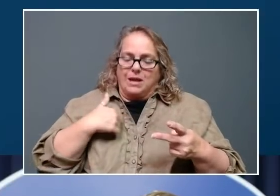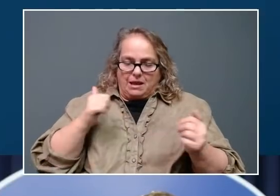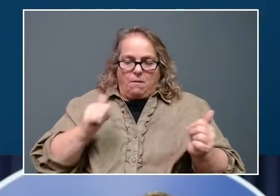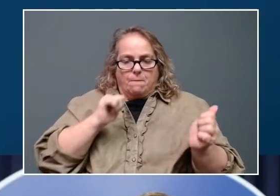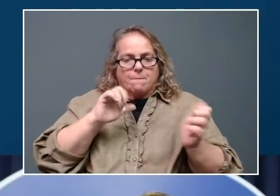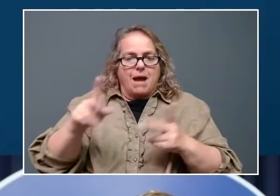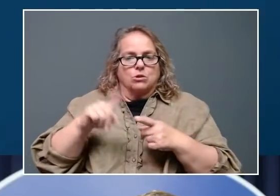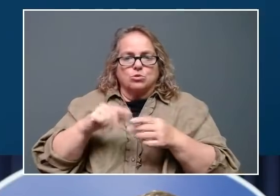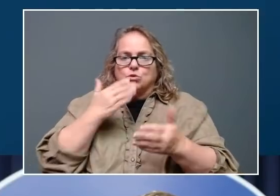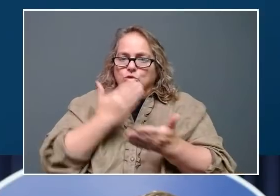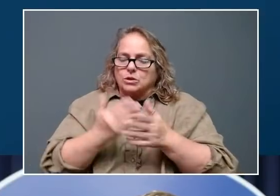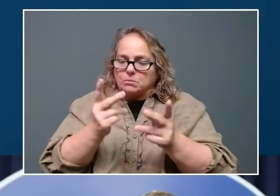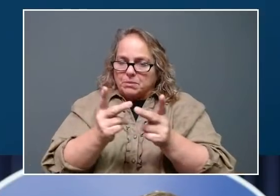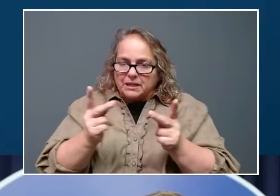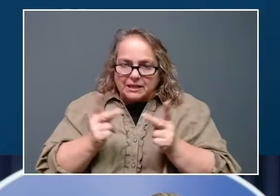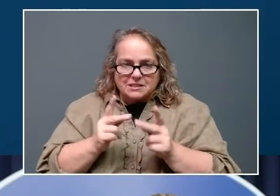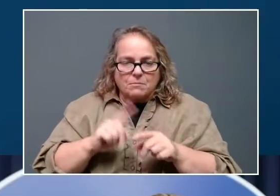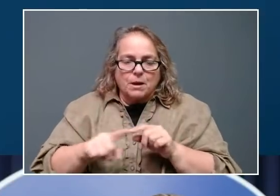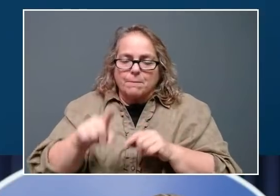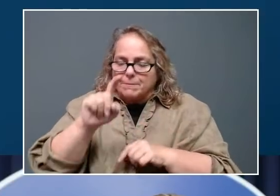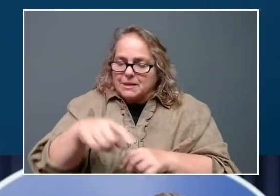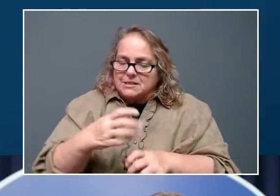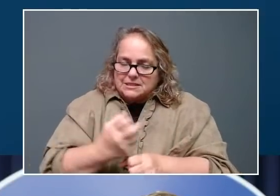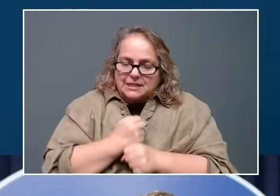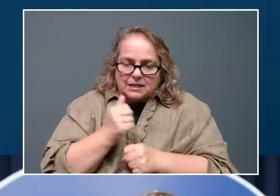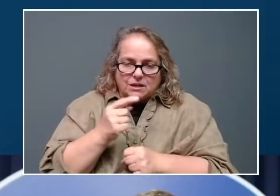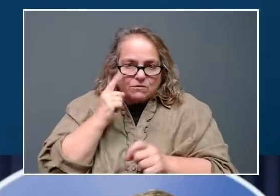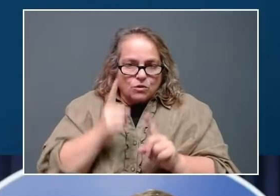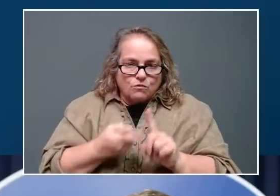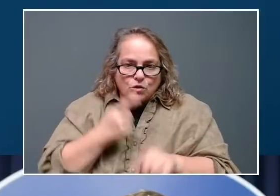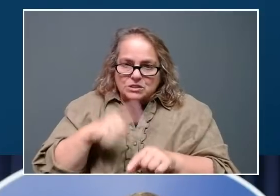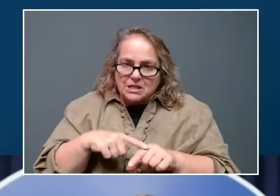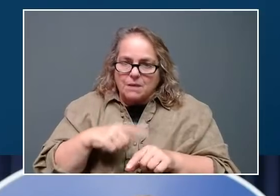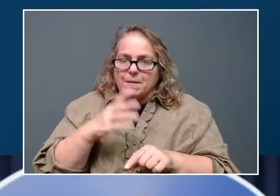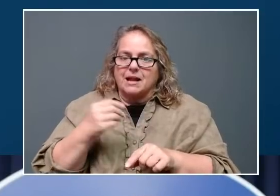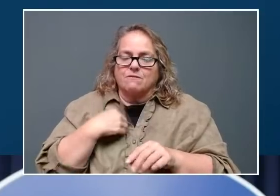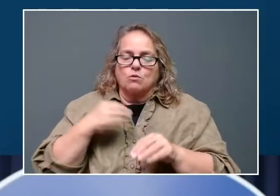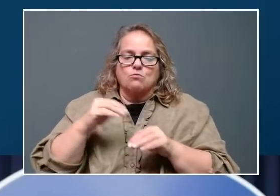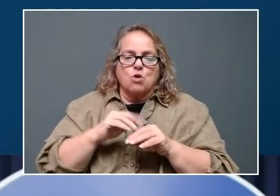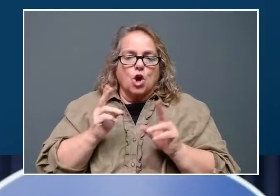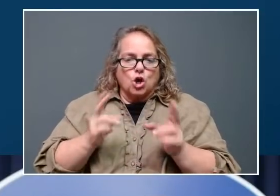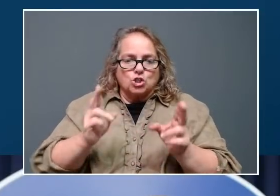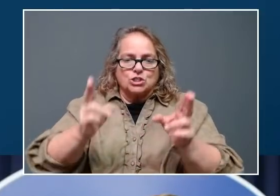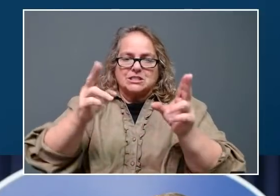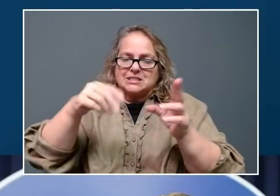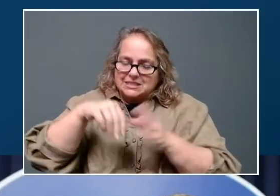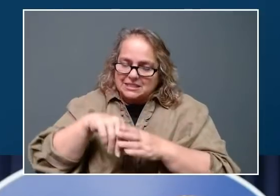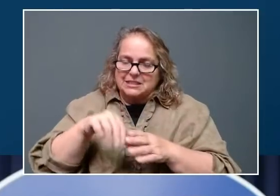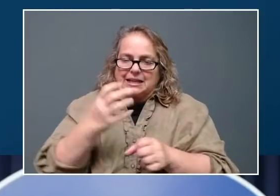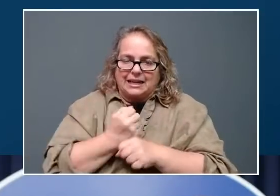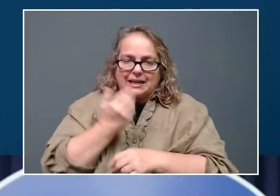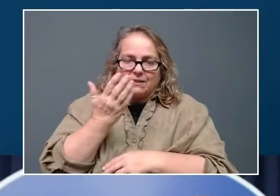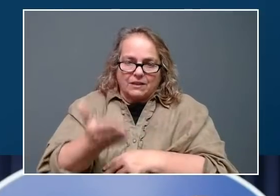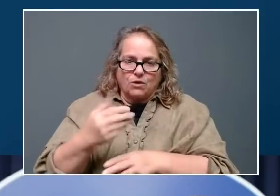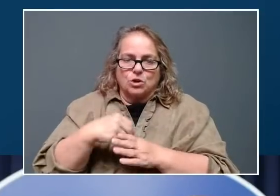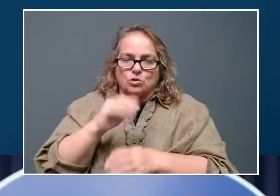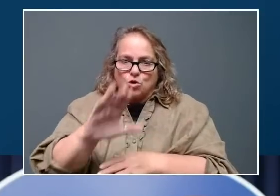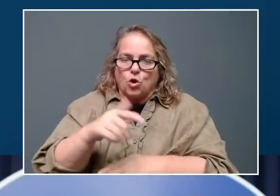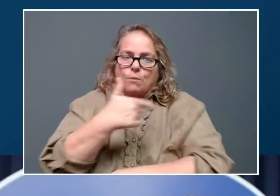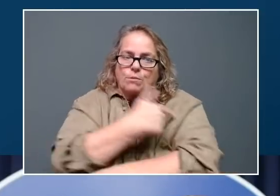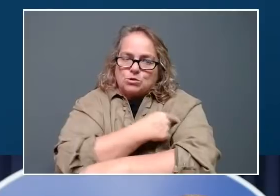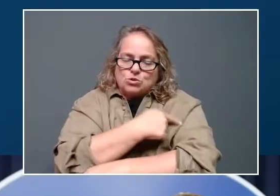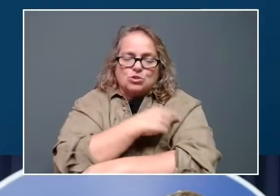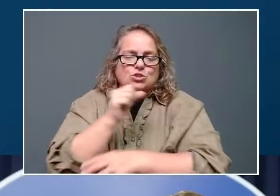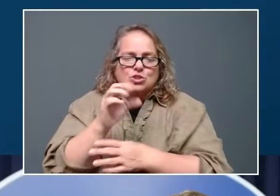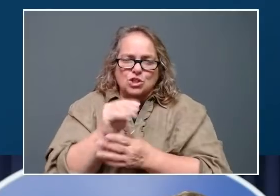need people to get vaccinated for the first time and to have more urgency in getting their boosters. So,